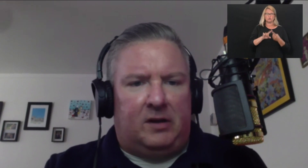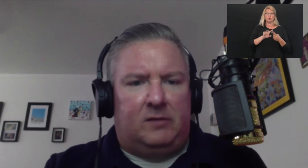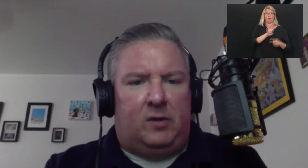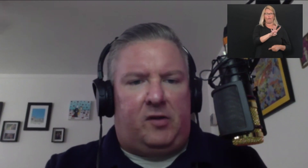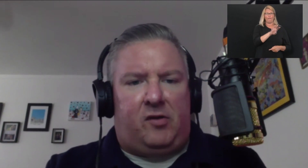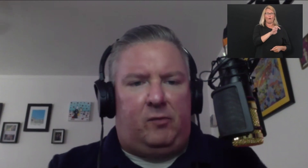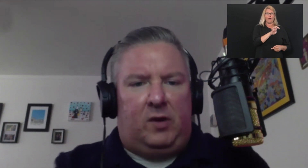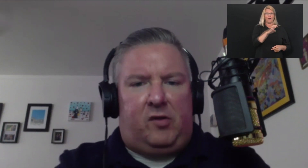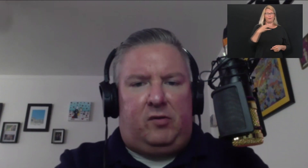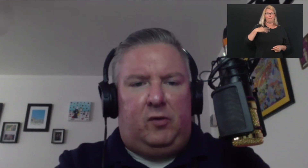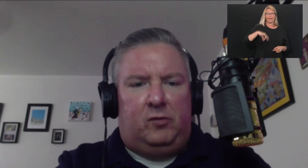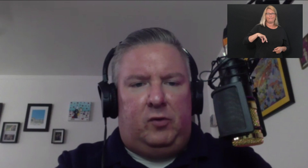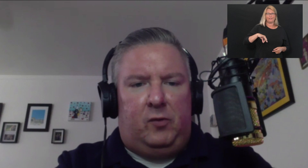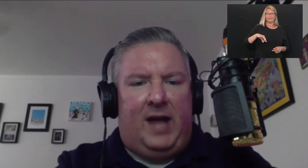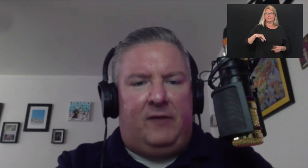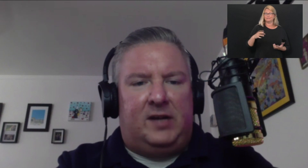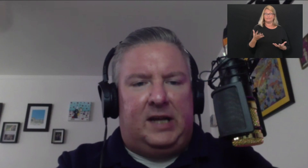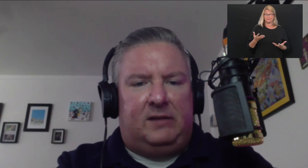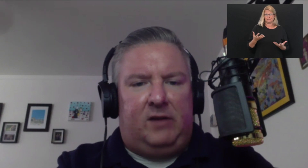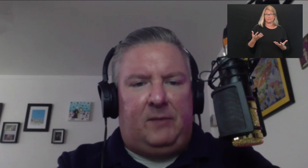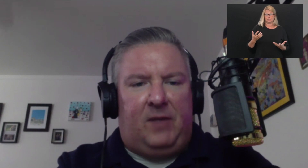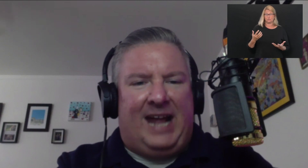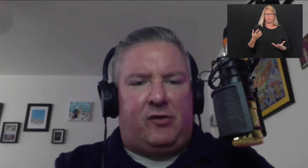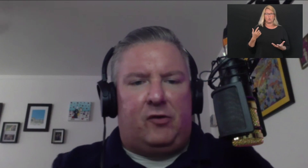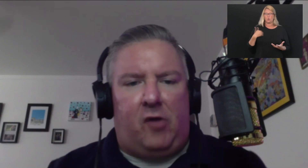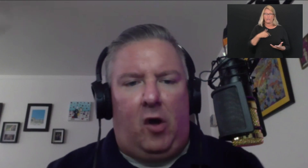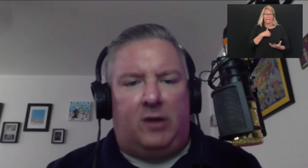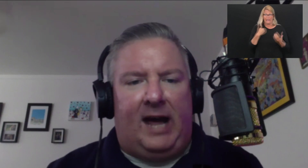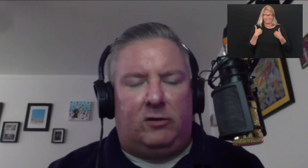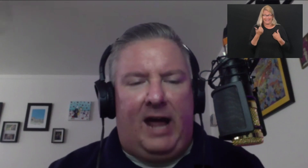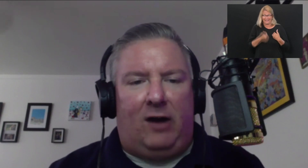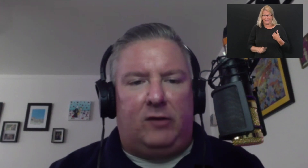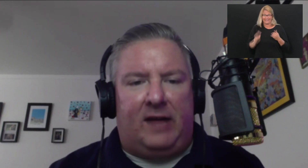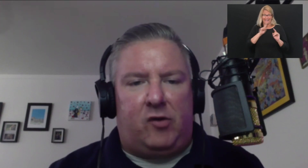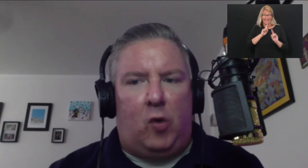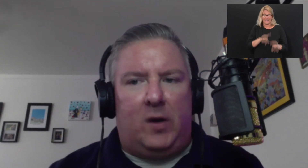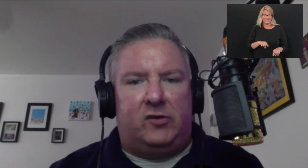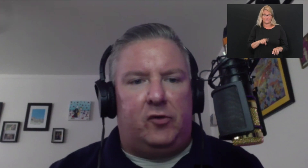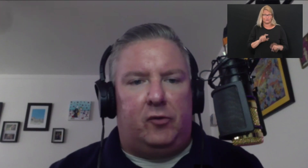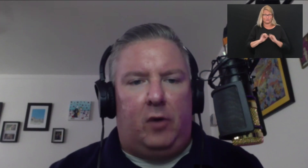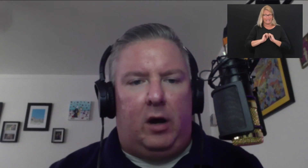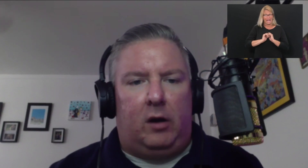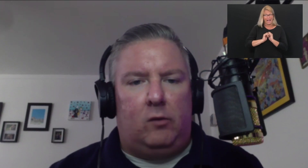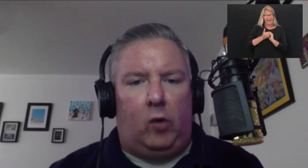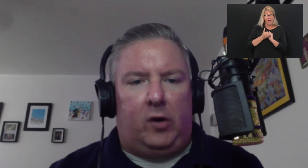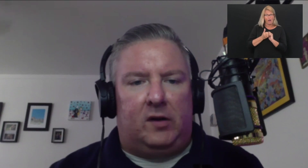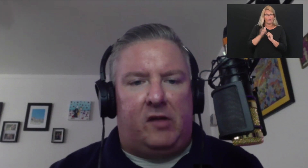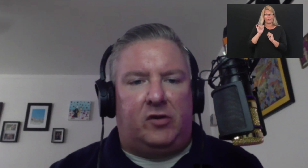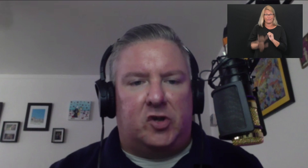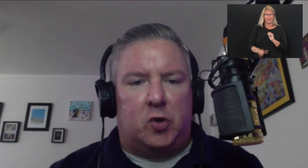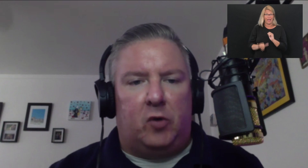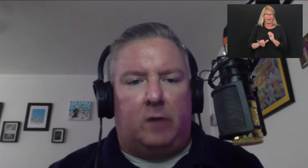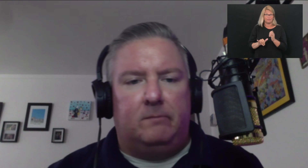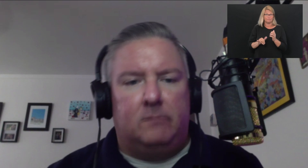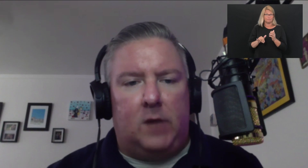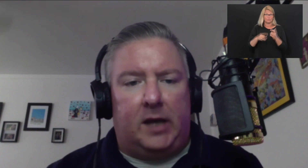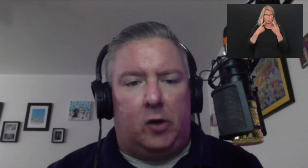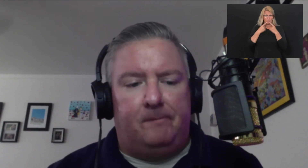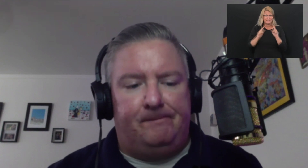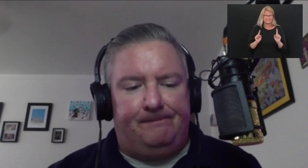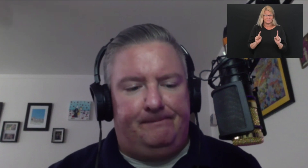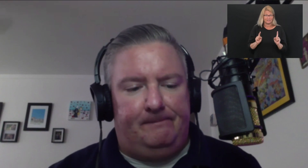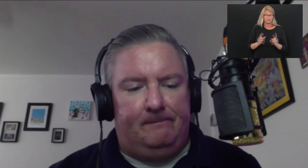benefit? Do we have any type of answers on that, on how that's going to work, at least in the short run?